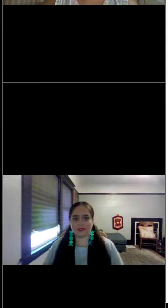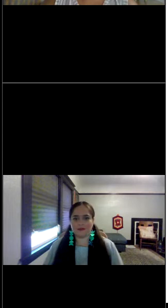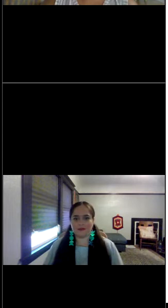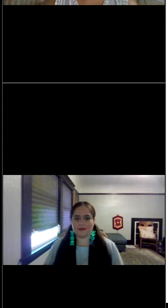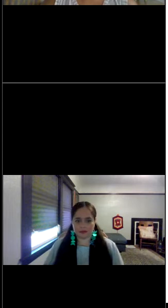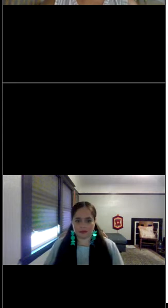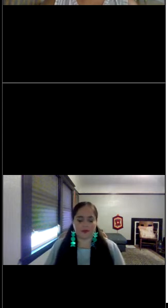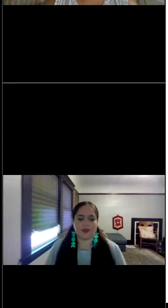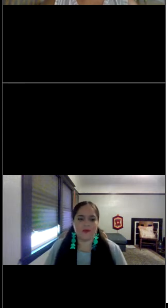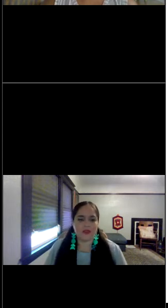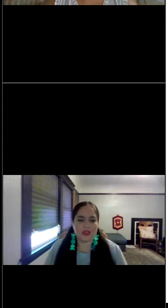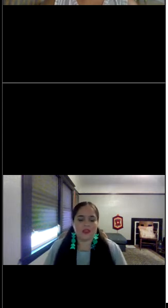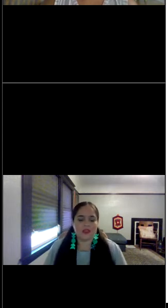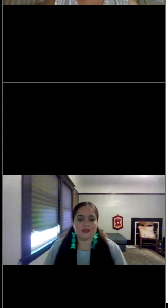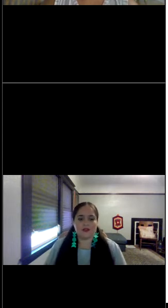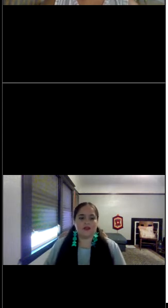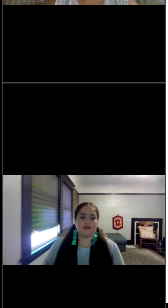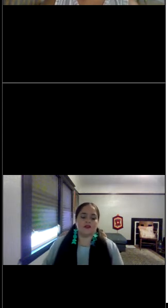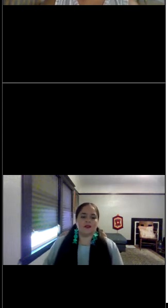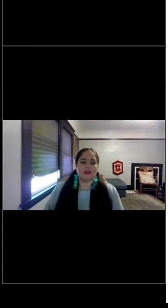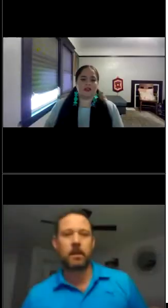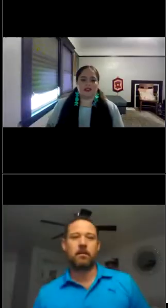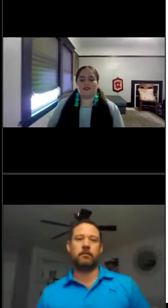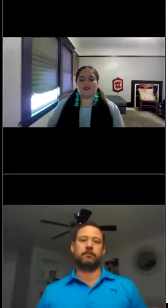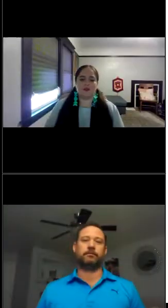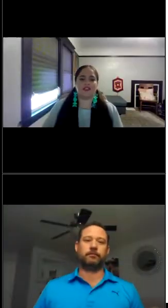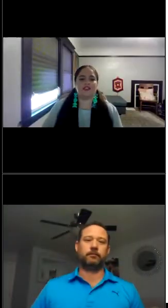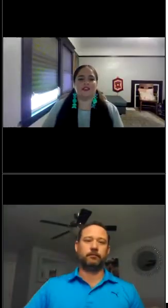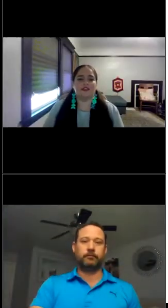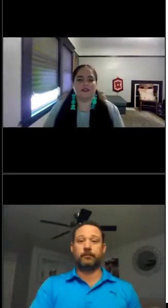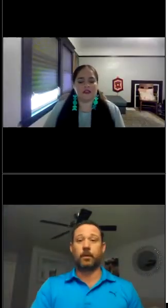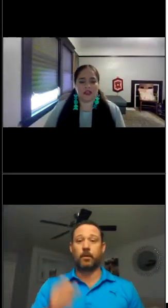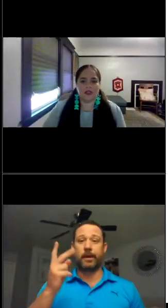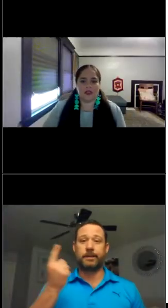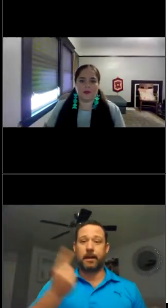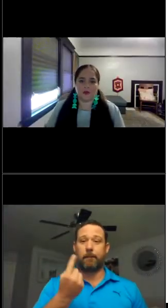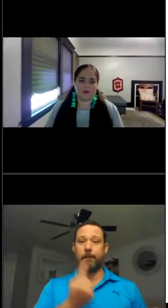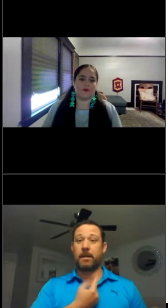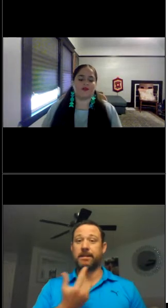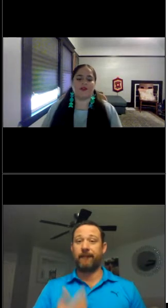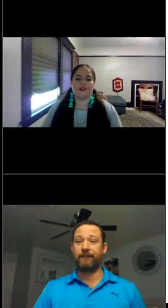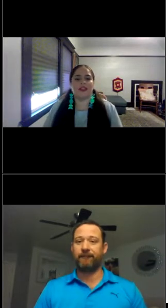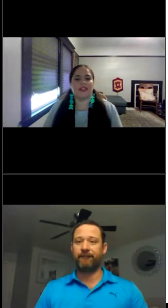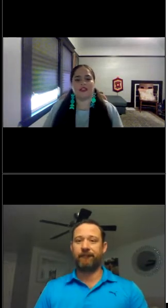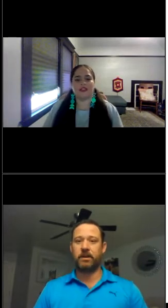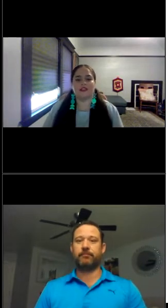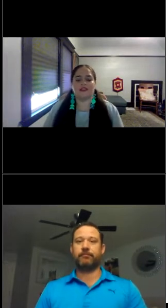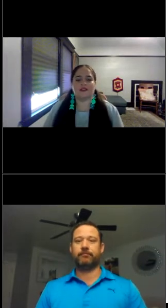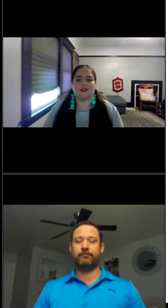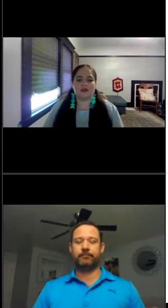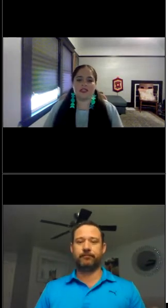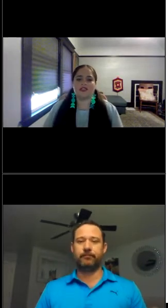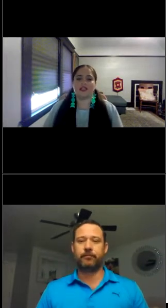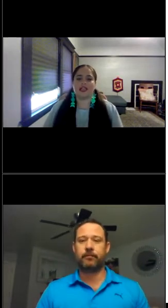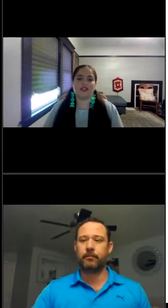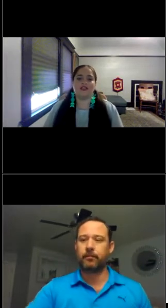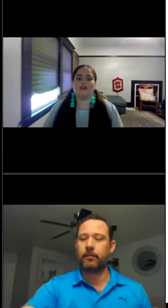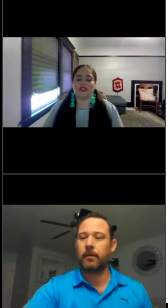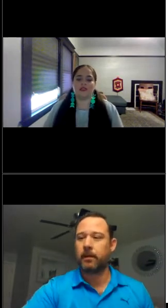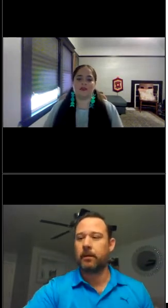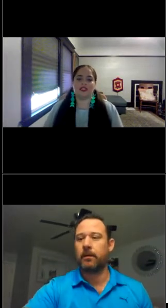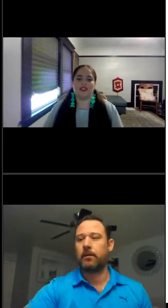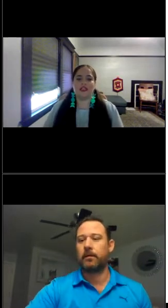Thumbs up? Yeah. Okay. So on the scope questions, the first one here, does the Transportation